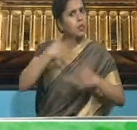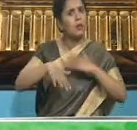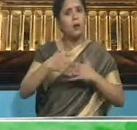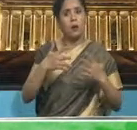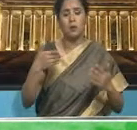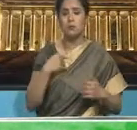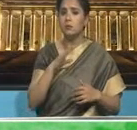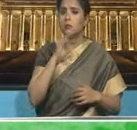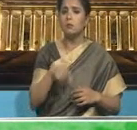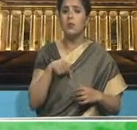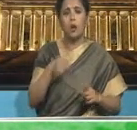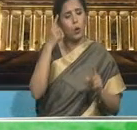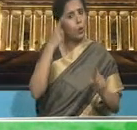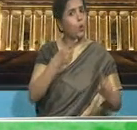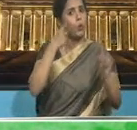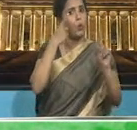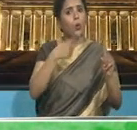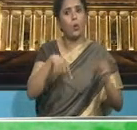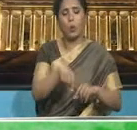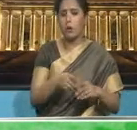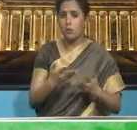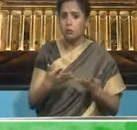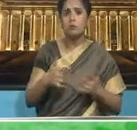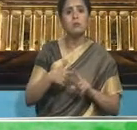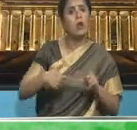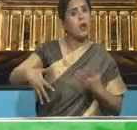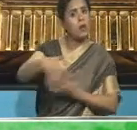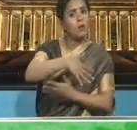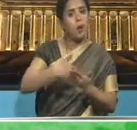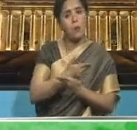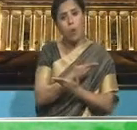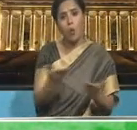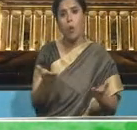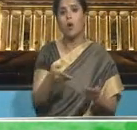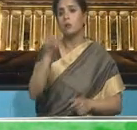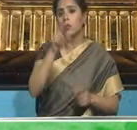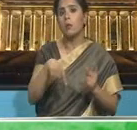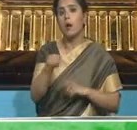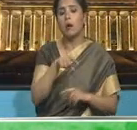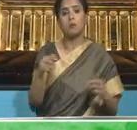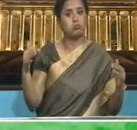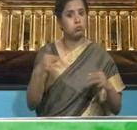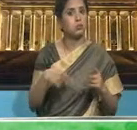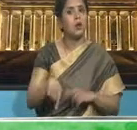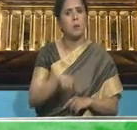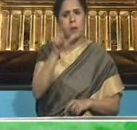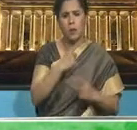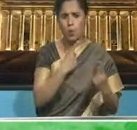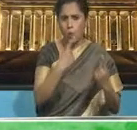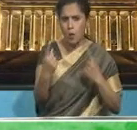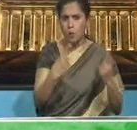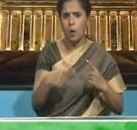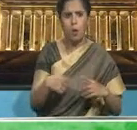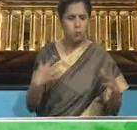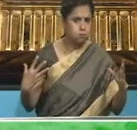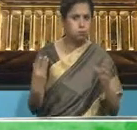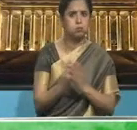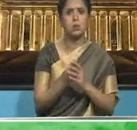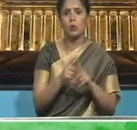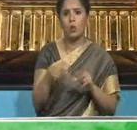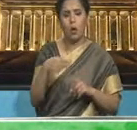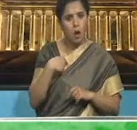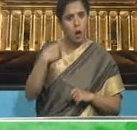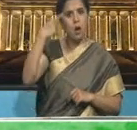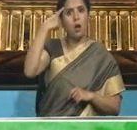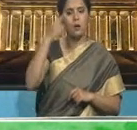to create an environment in which all citizens can, individually and collectively, realize